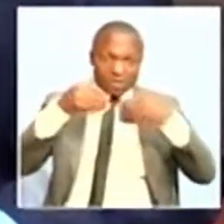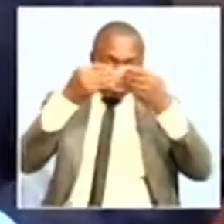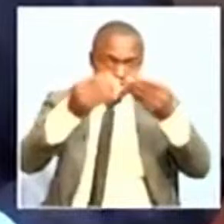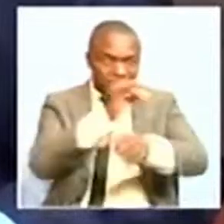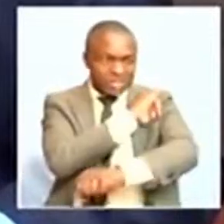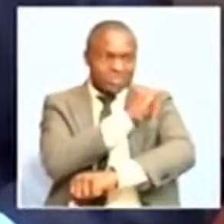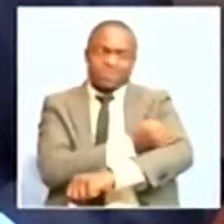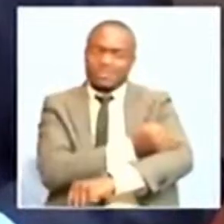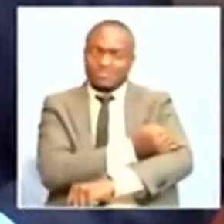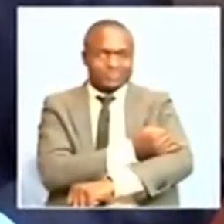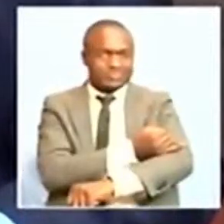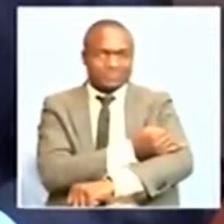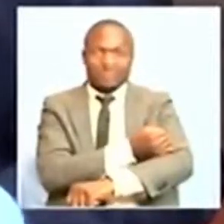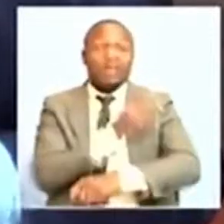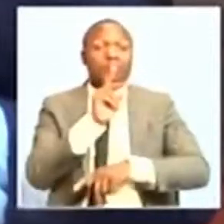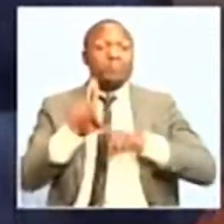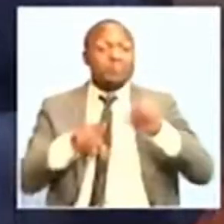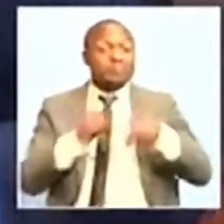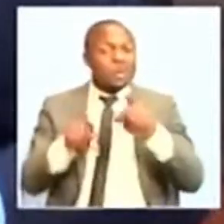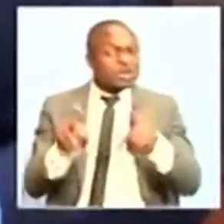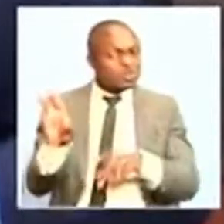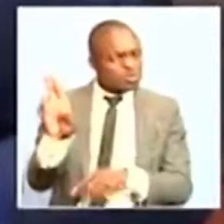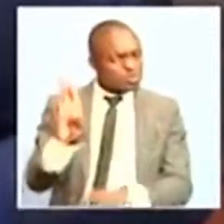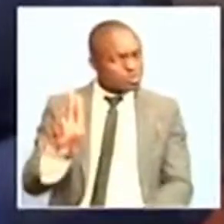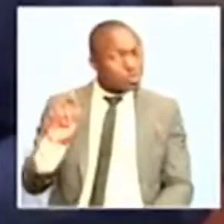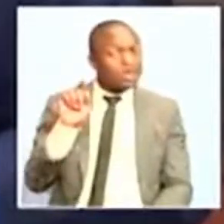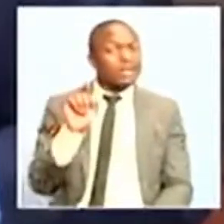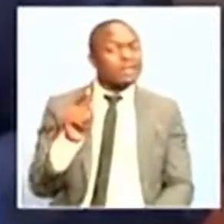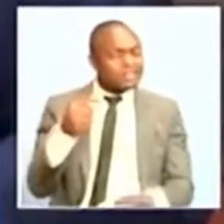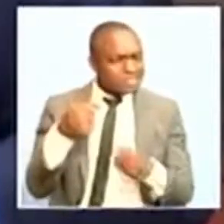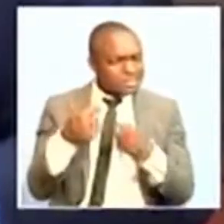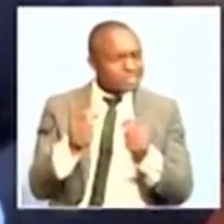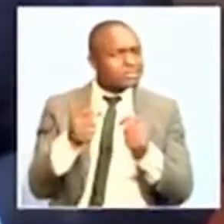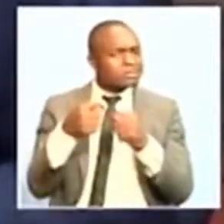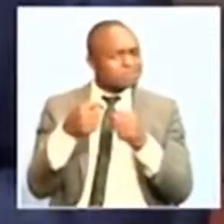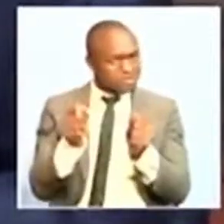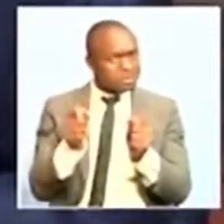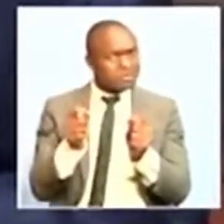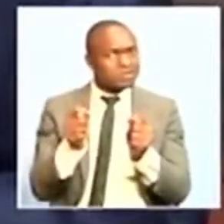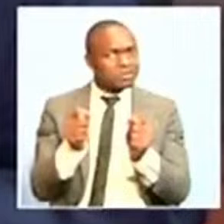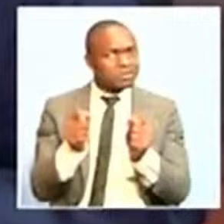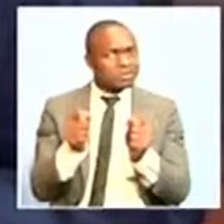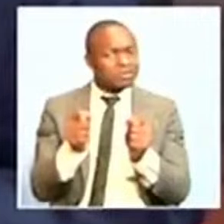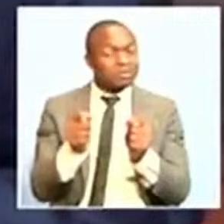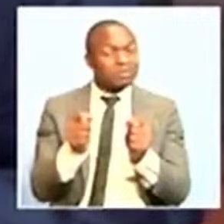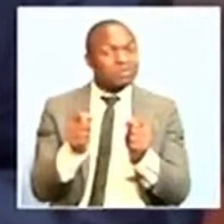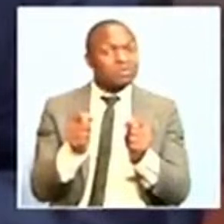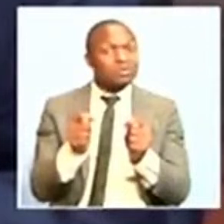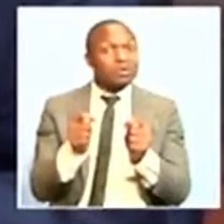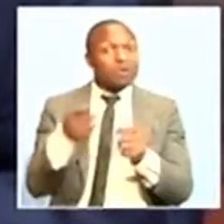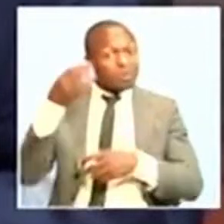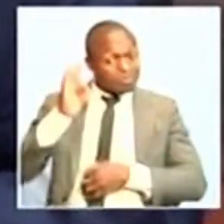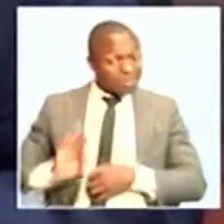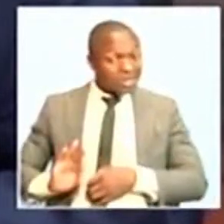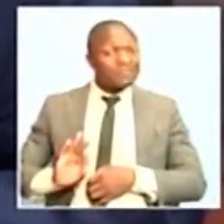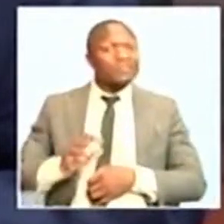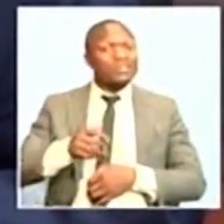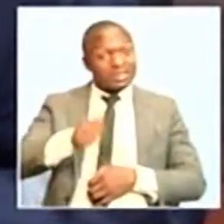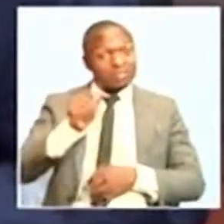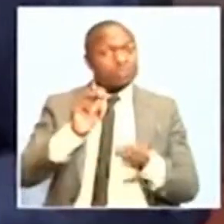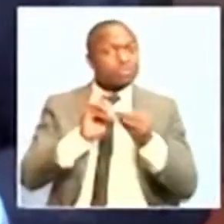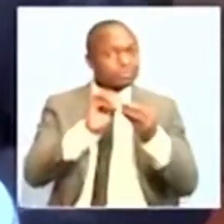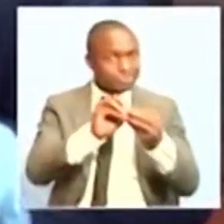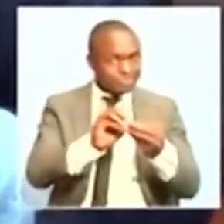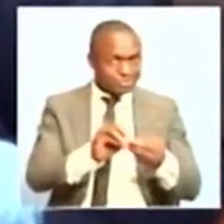some sort, people will use that to try to advance their selfish motives. So I'm not